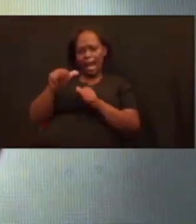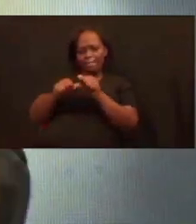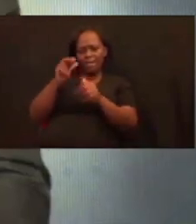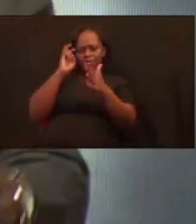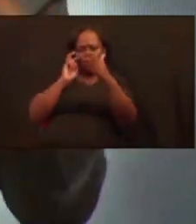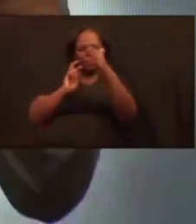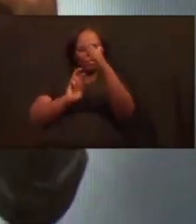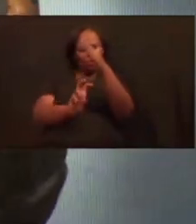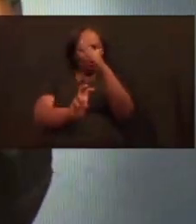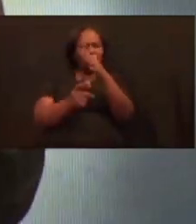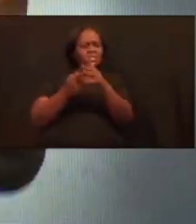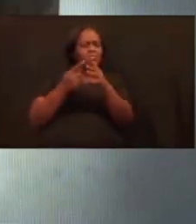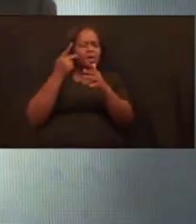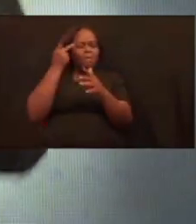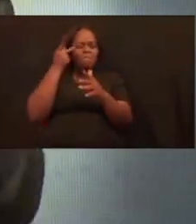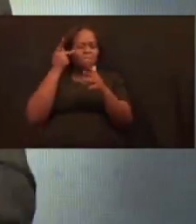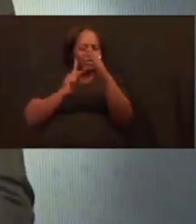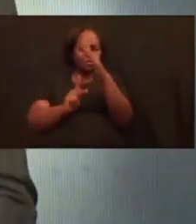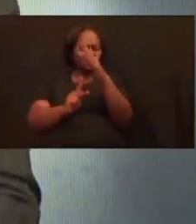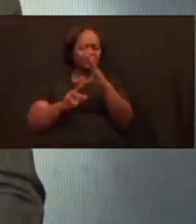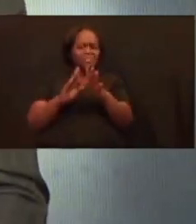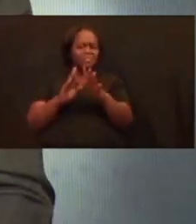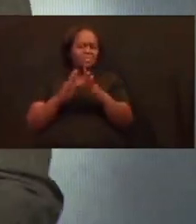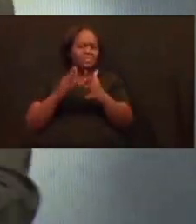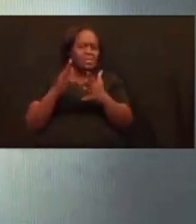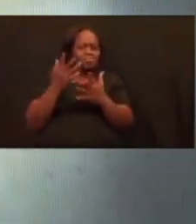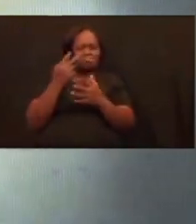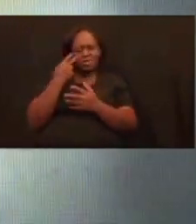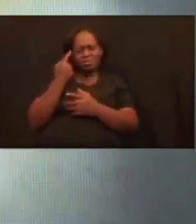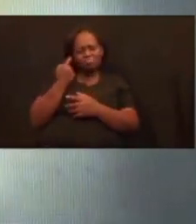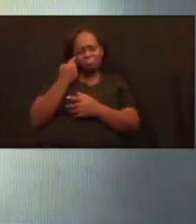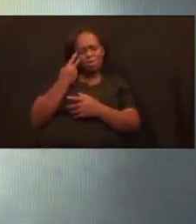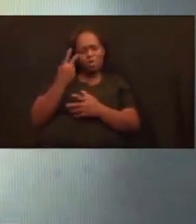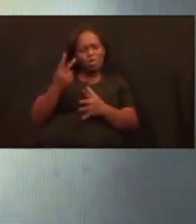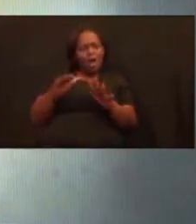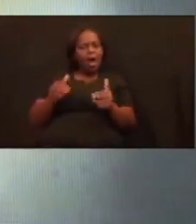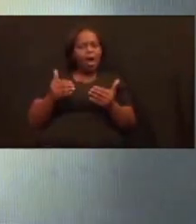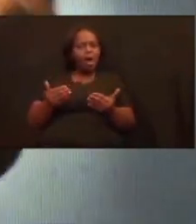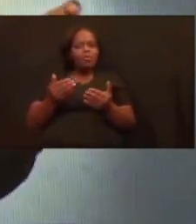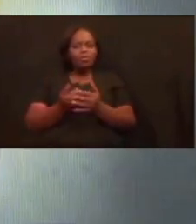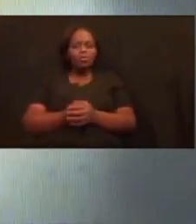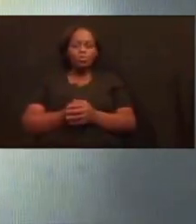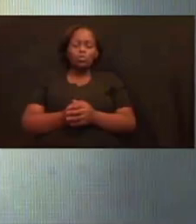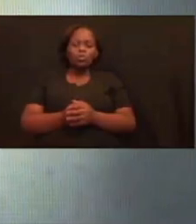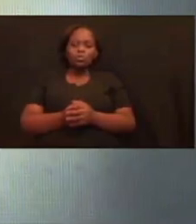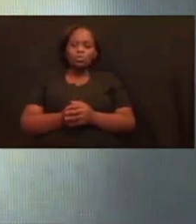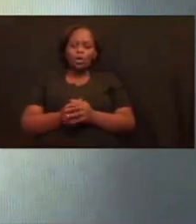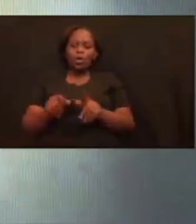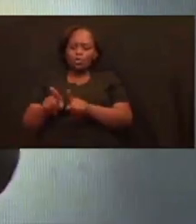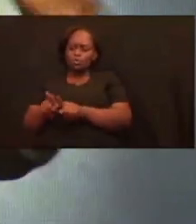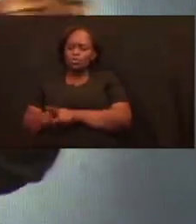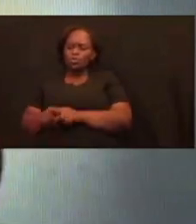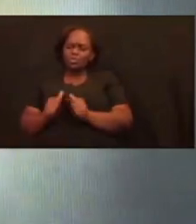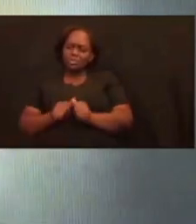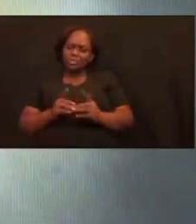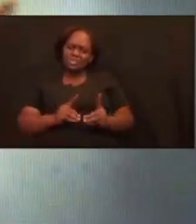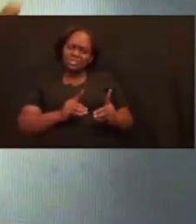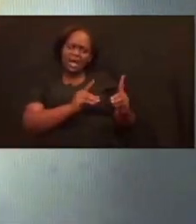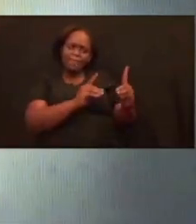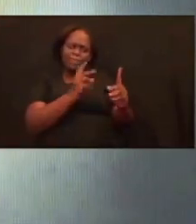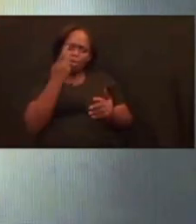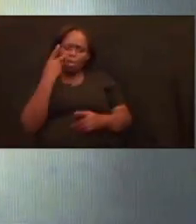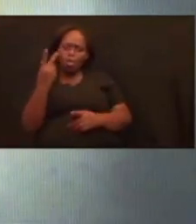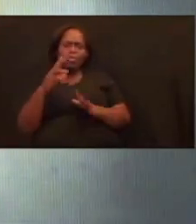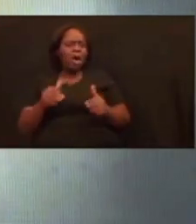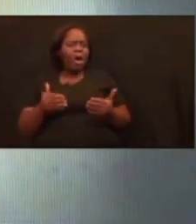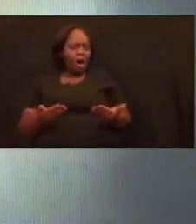what authentic apostolic ministry looks like. Kenya must know what authentic disciple looks like. Talking about what is not